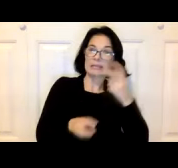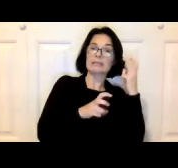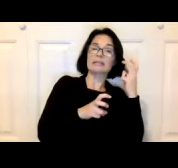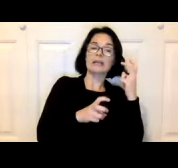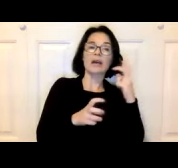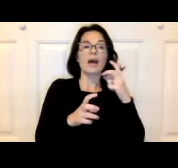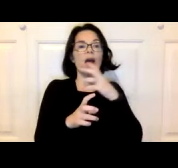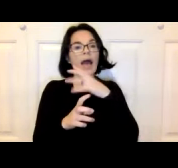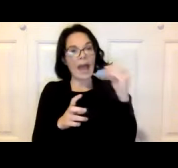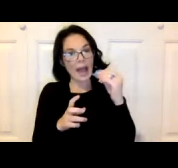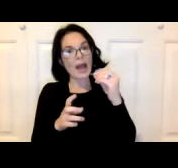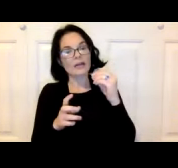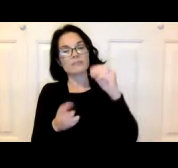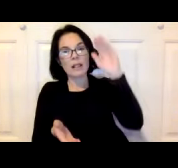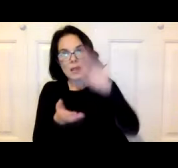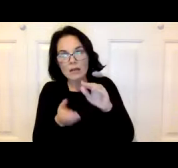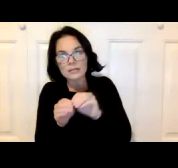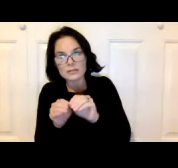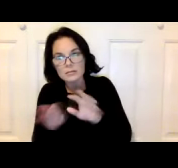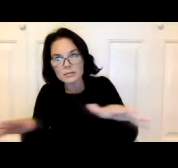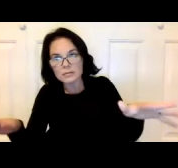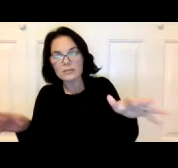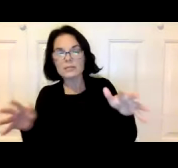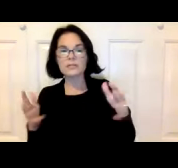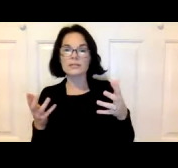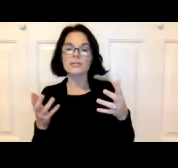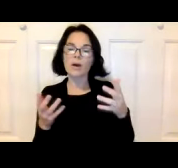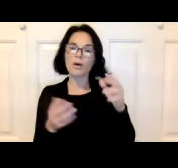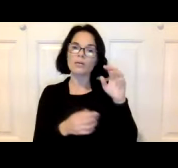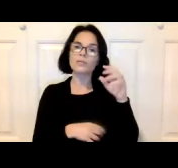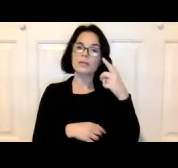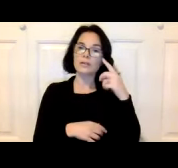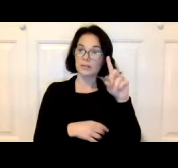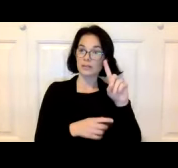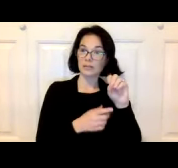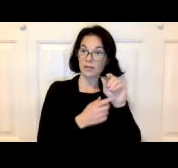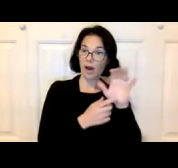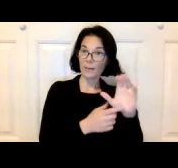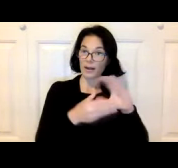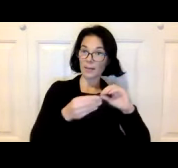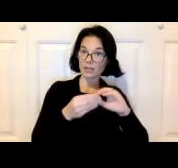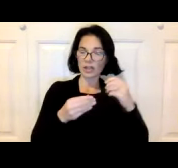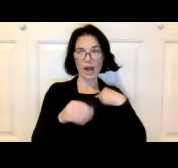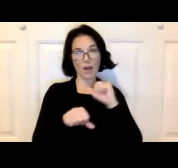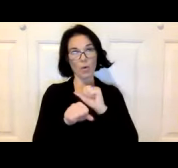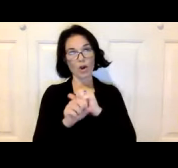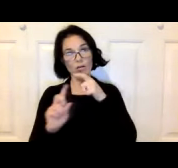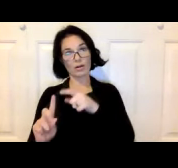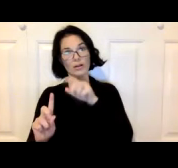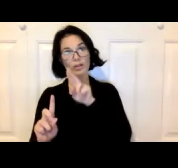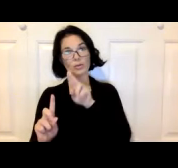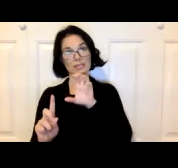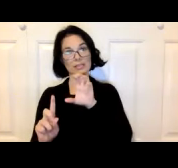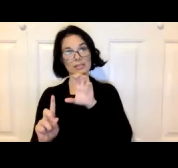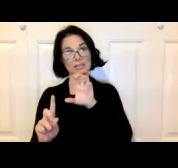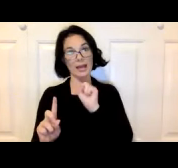As Dominic mentioned, I work specifically for UCSD, which is an academic research center. And I believe we're